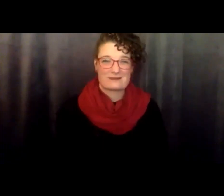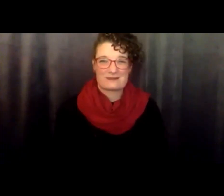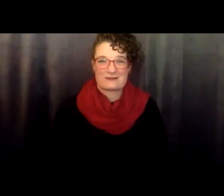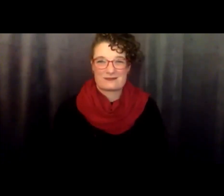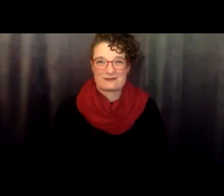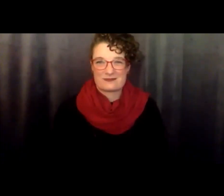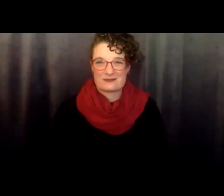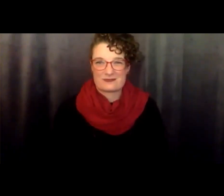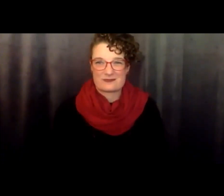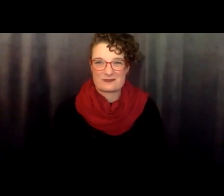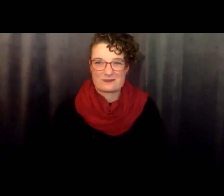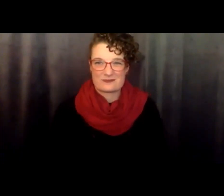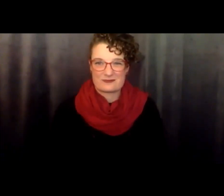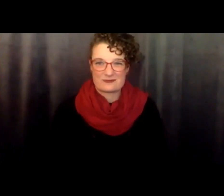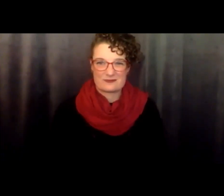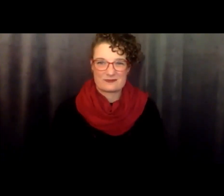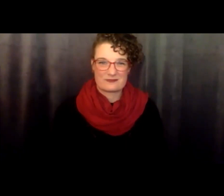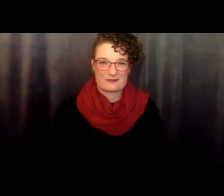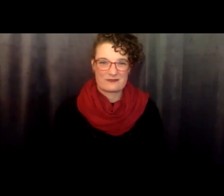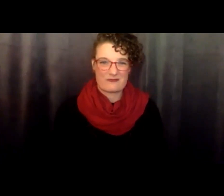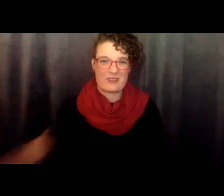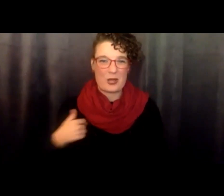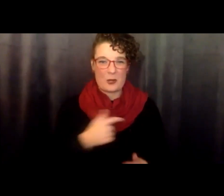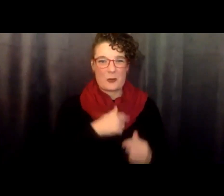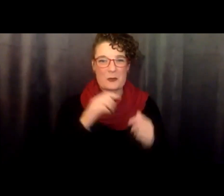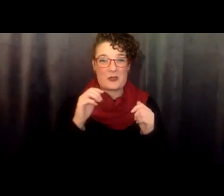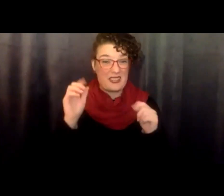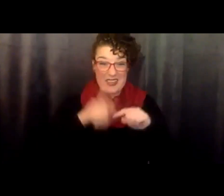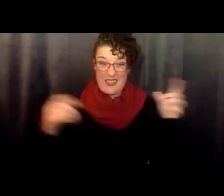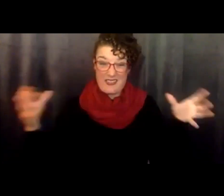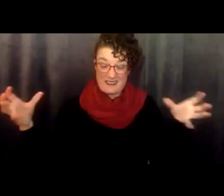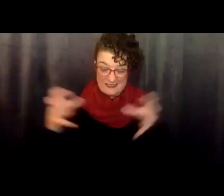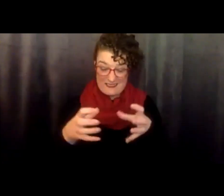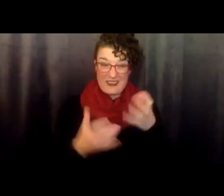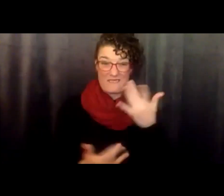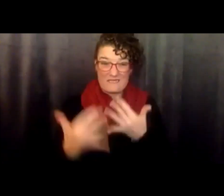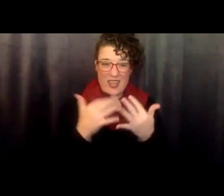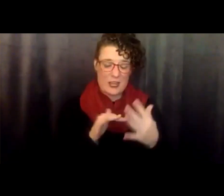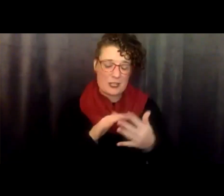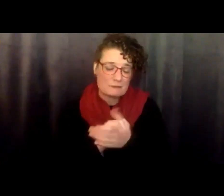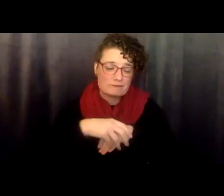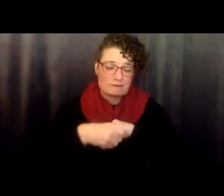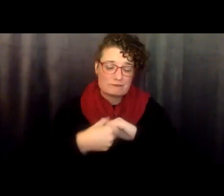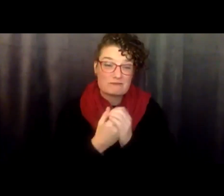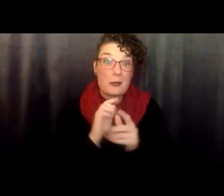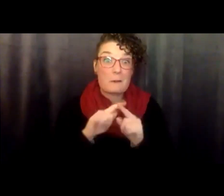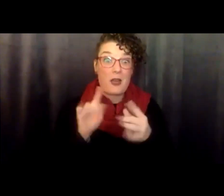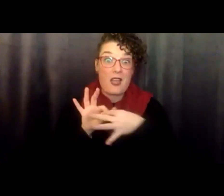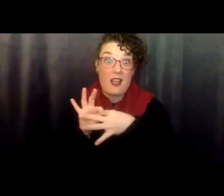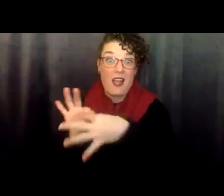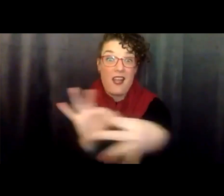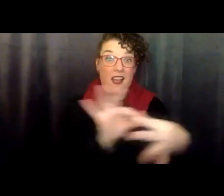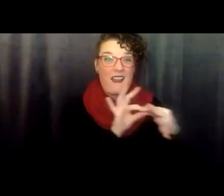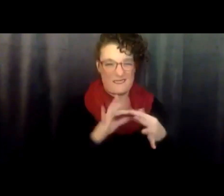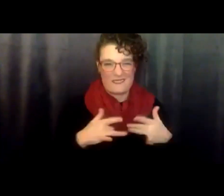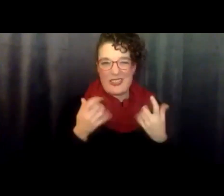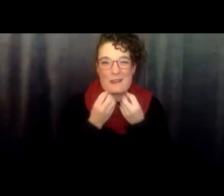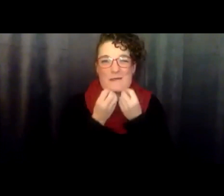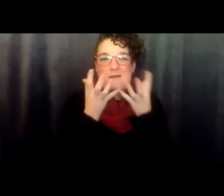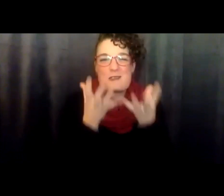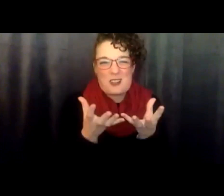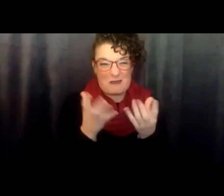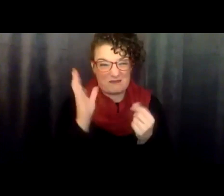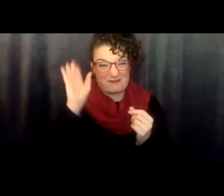warm ourselves around the fire of one another. And we really need to do that, especially right now, to